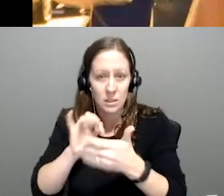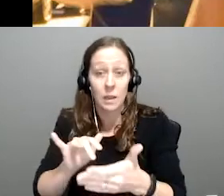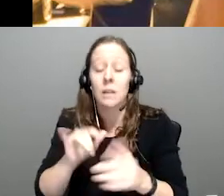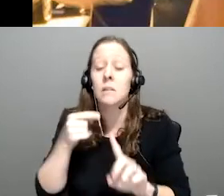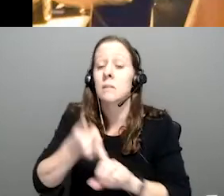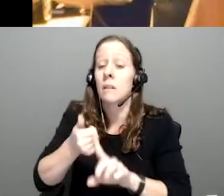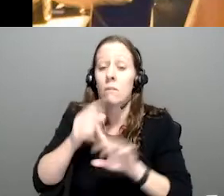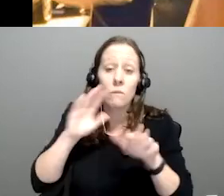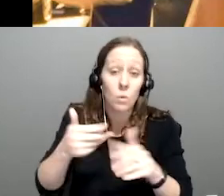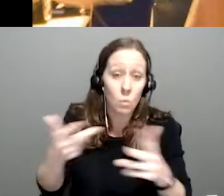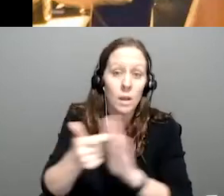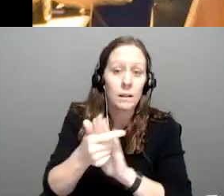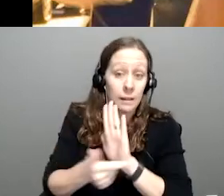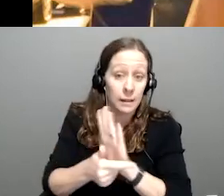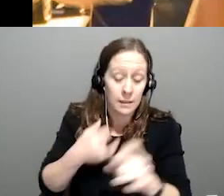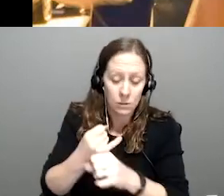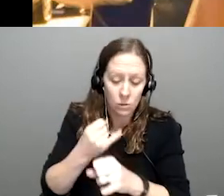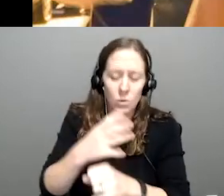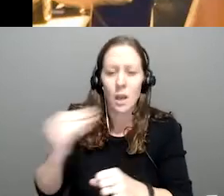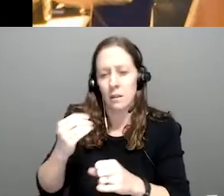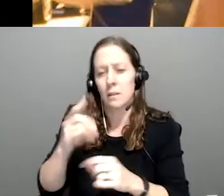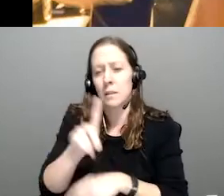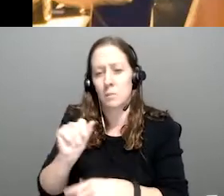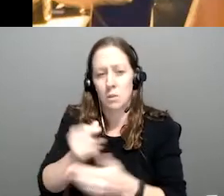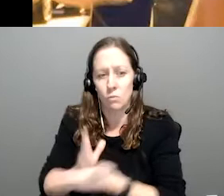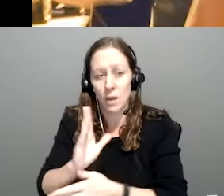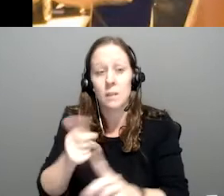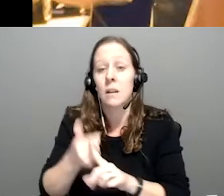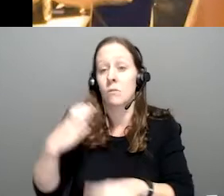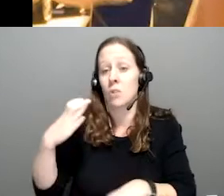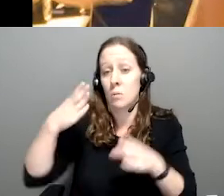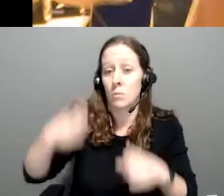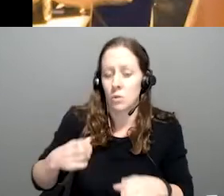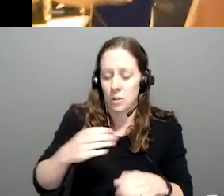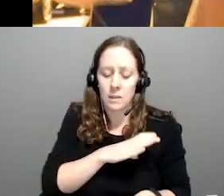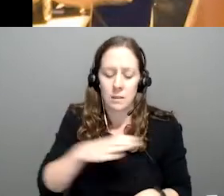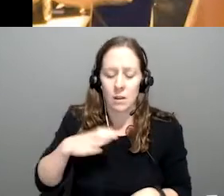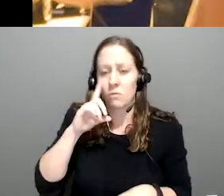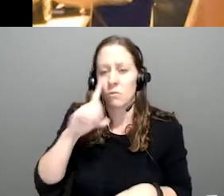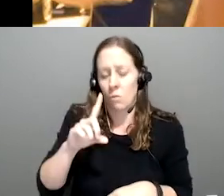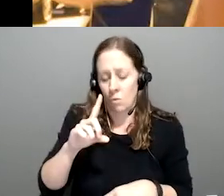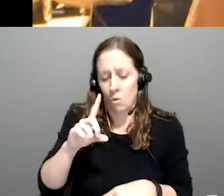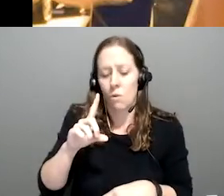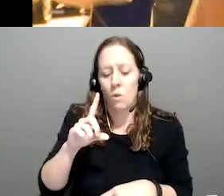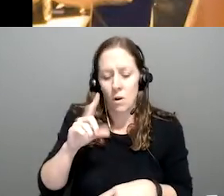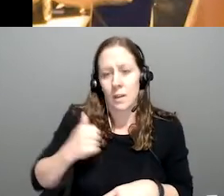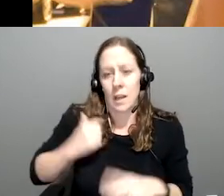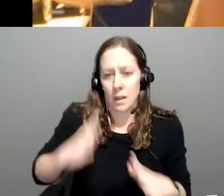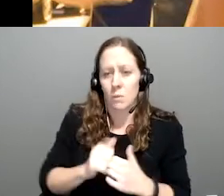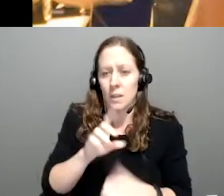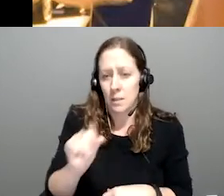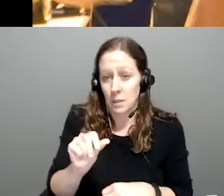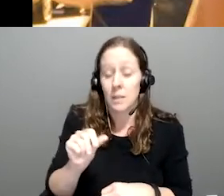and legal institutions. Roxana is the chairperson of the Council of Canadians with Disabilities and the past chair of the